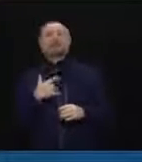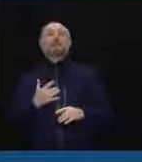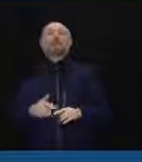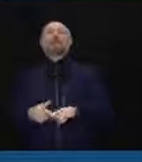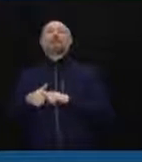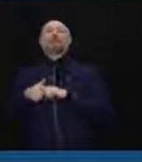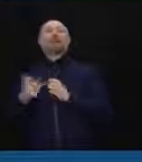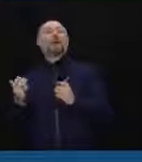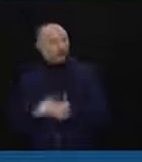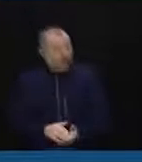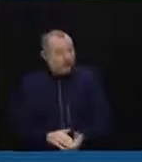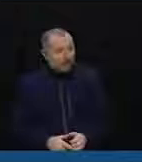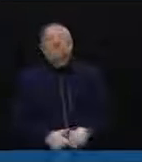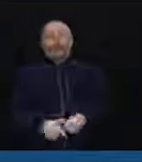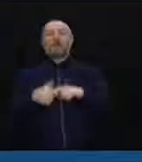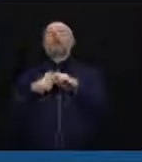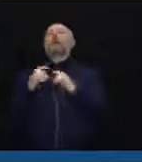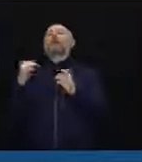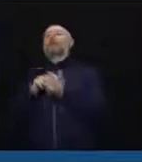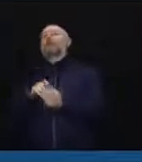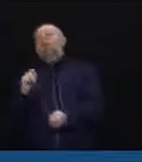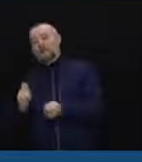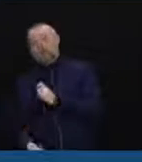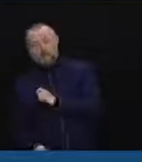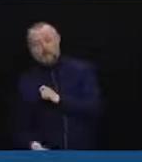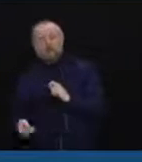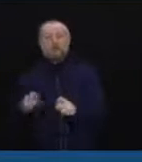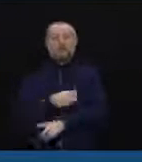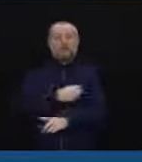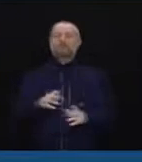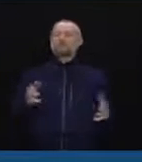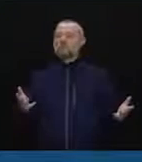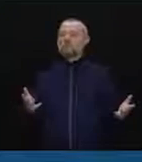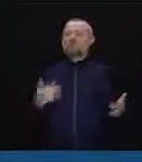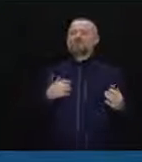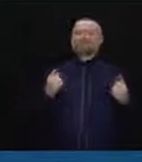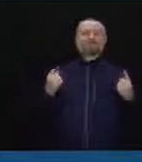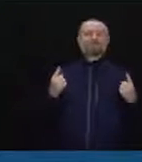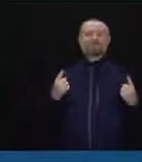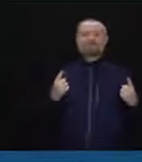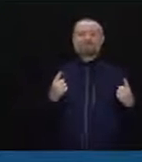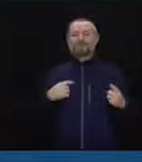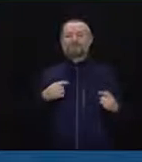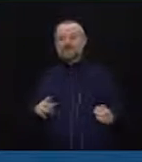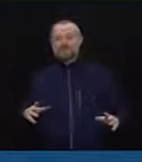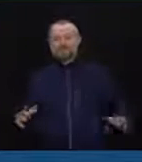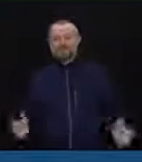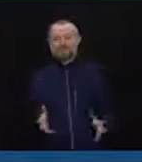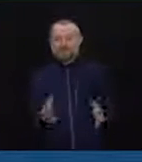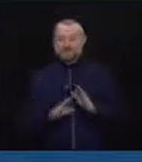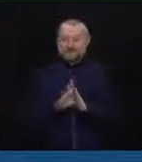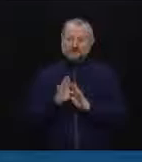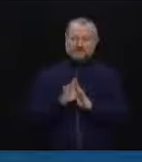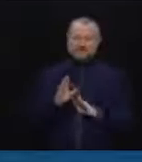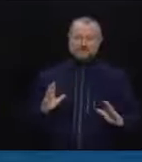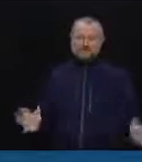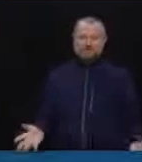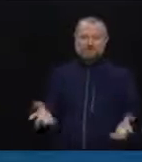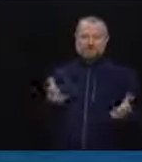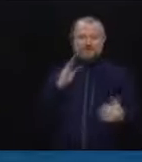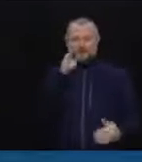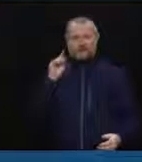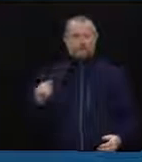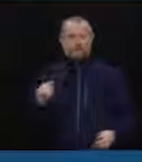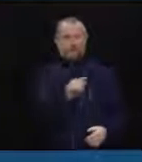had to cut that off as well. So we know that's been a drain. So we need to work to help build them back. Also working with our local leaders, you know, just a